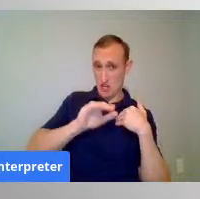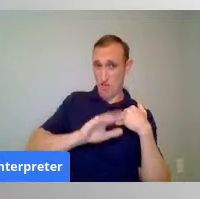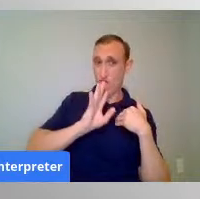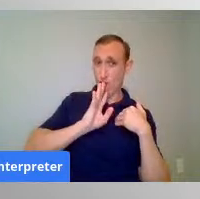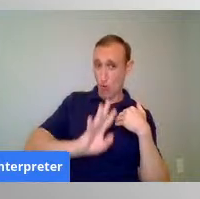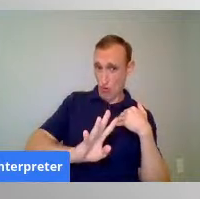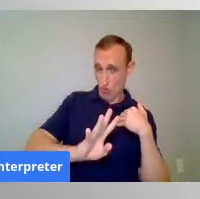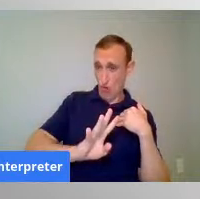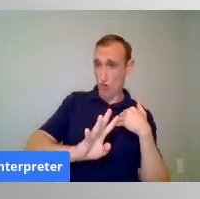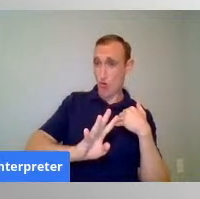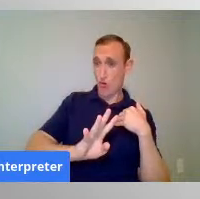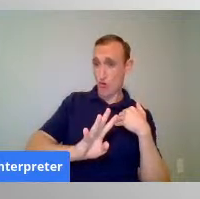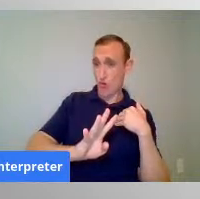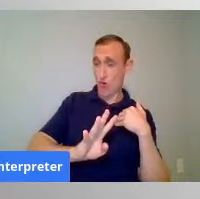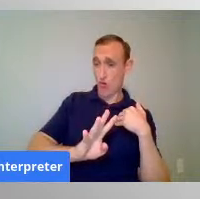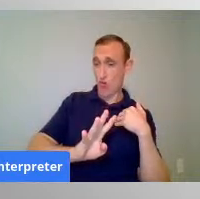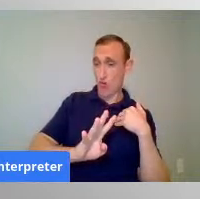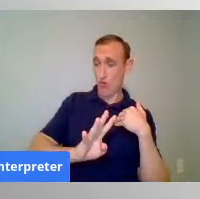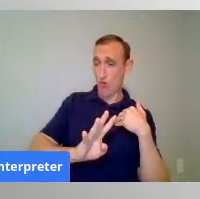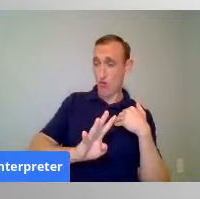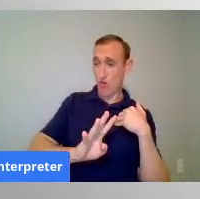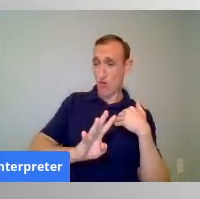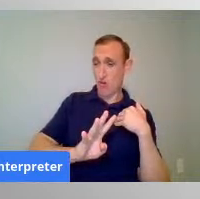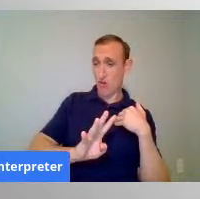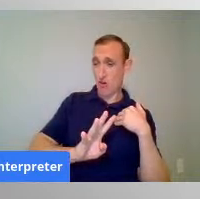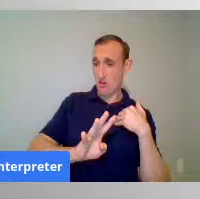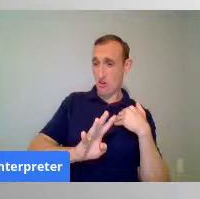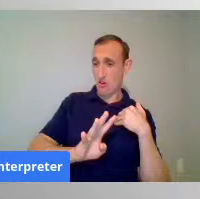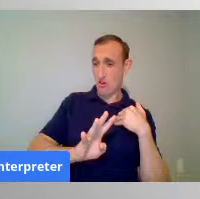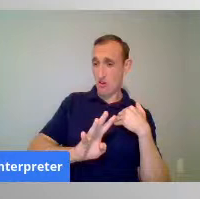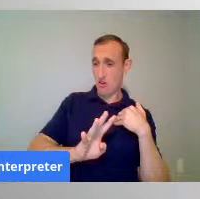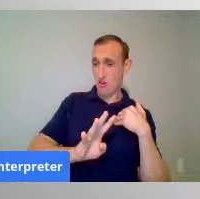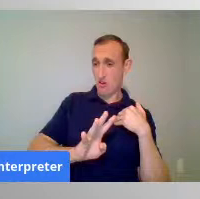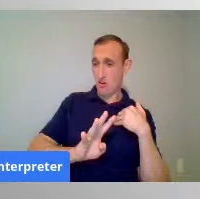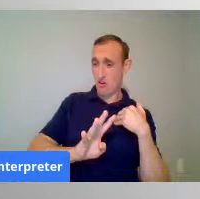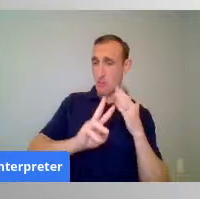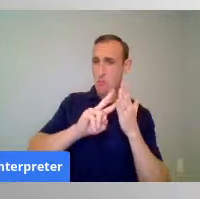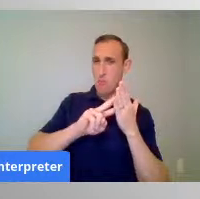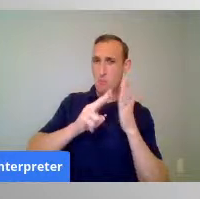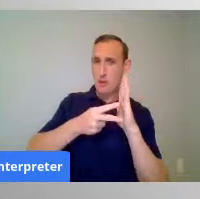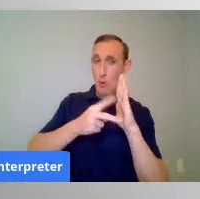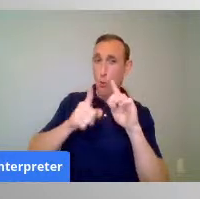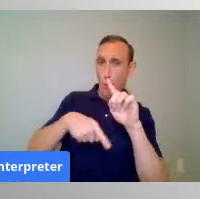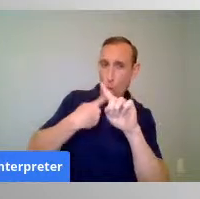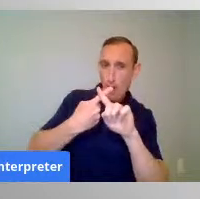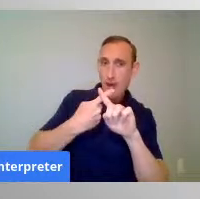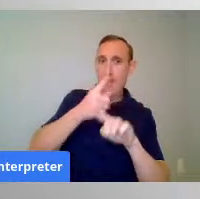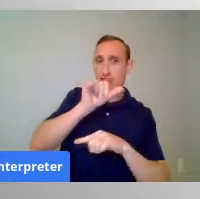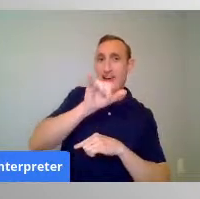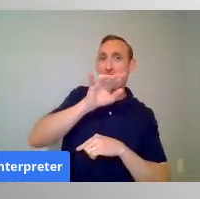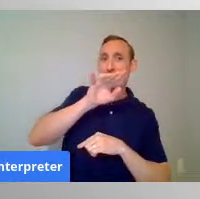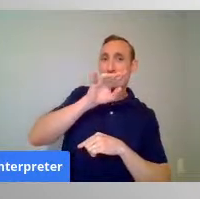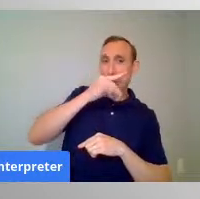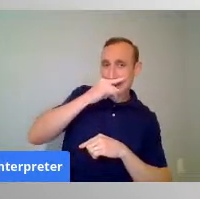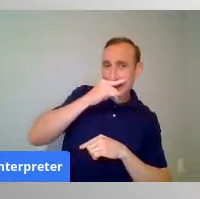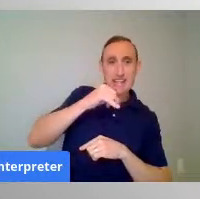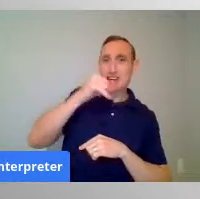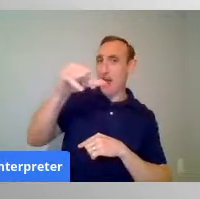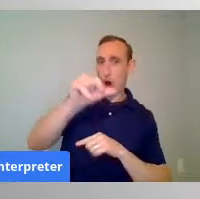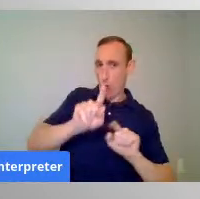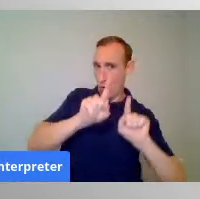hours be were they not being early learning with CCSD? Yeah, I